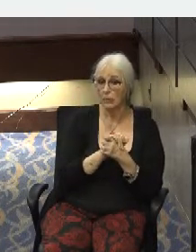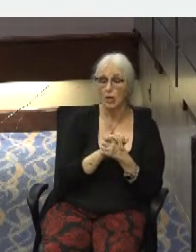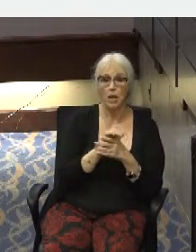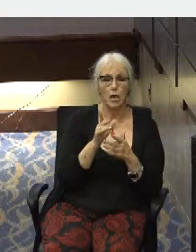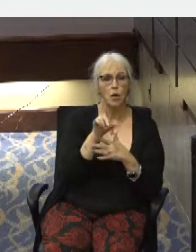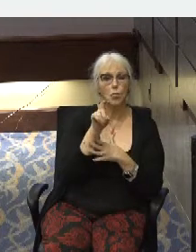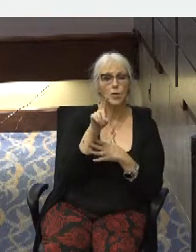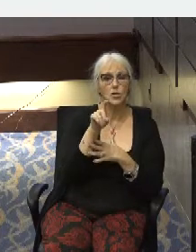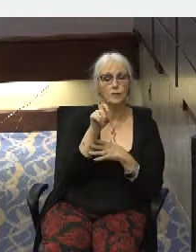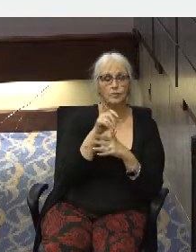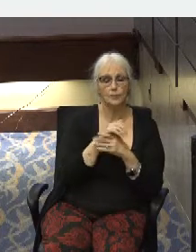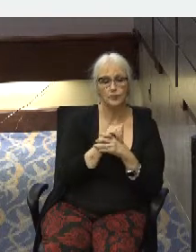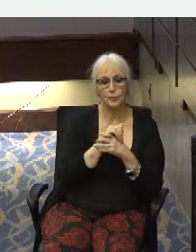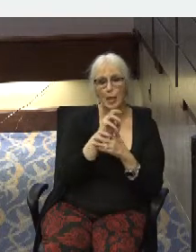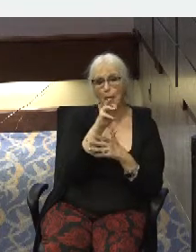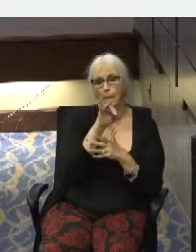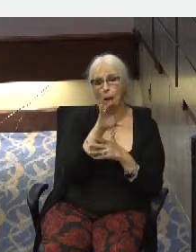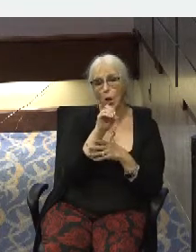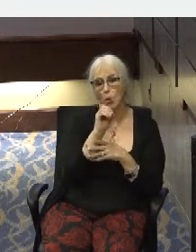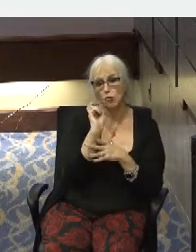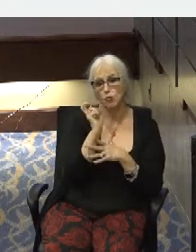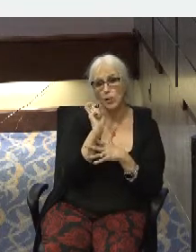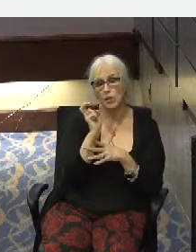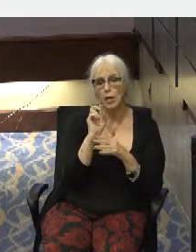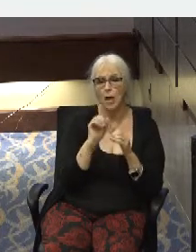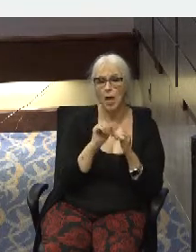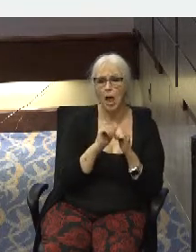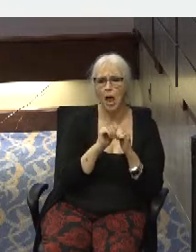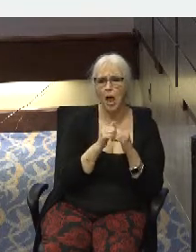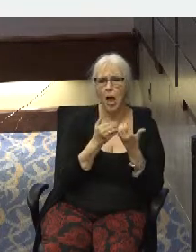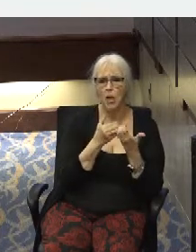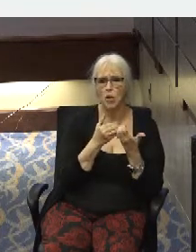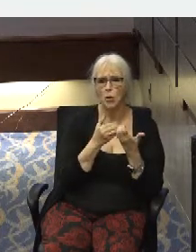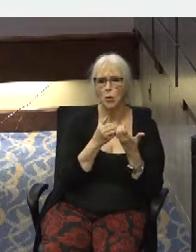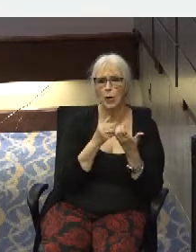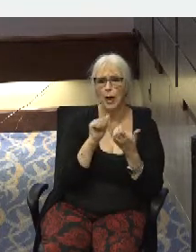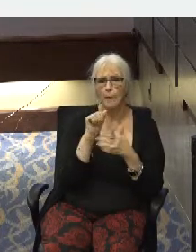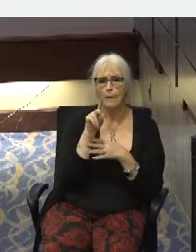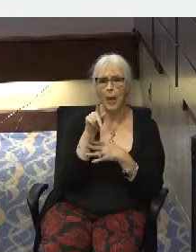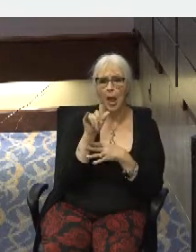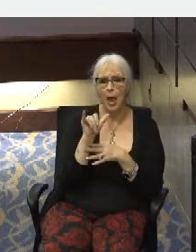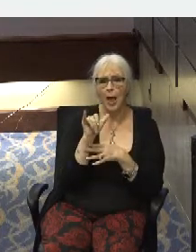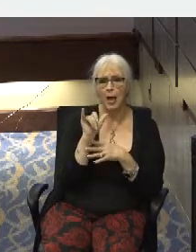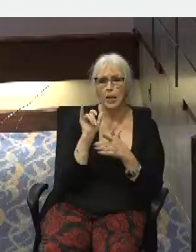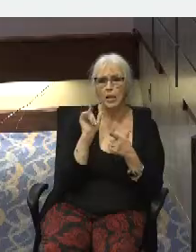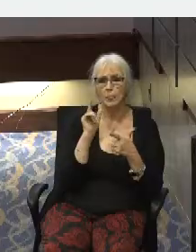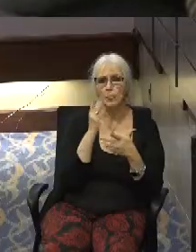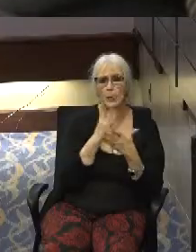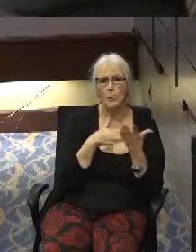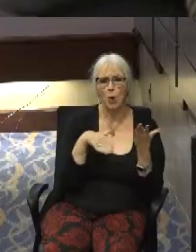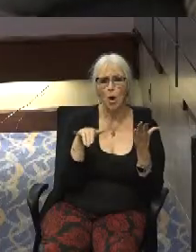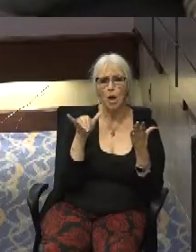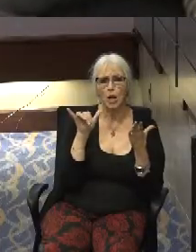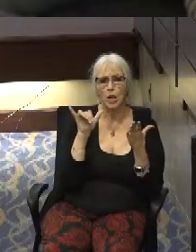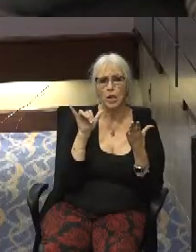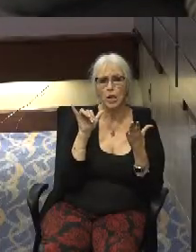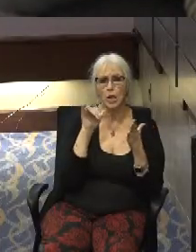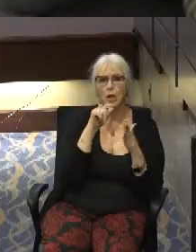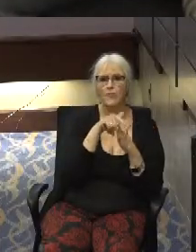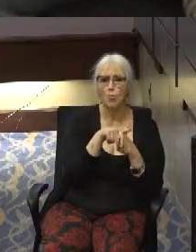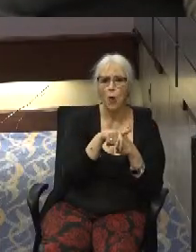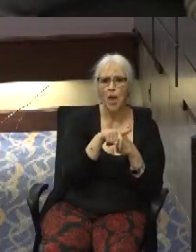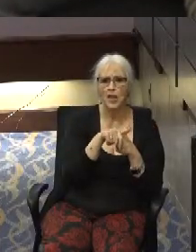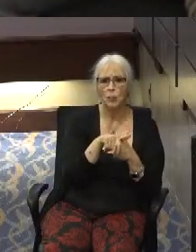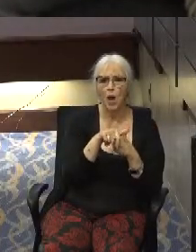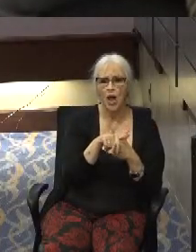Question. On the microtransit, how do you apply to be a part of a rider on